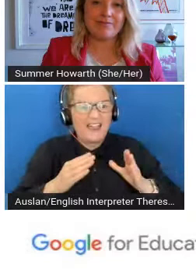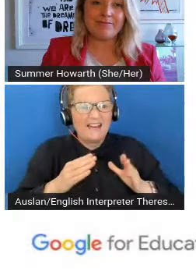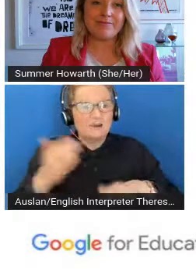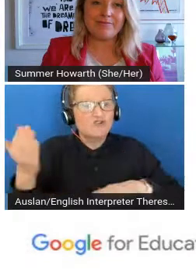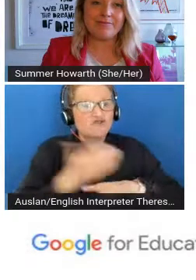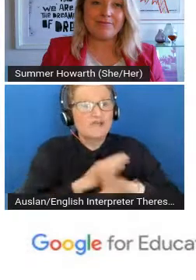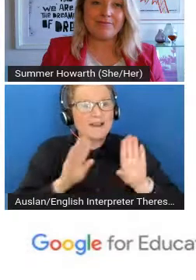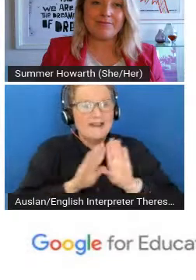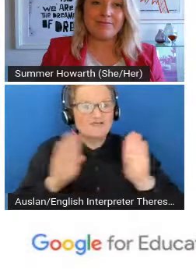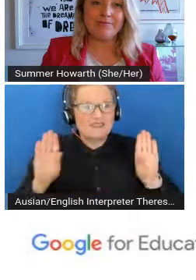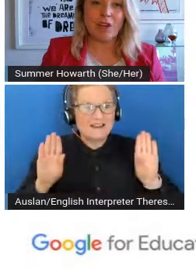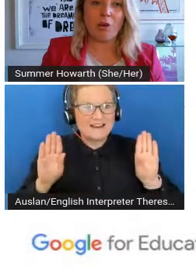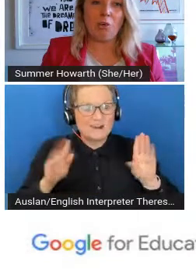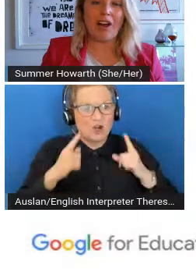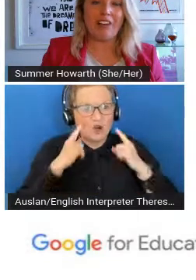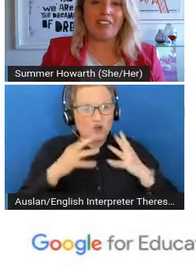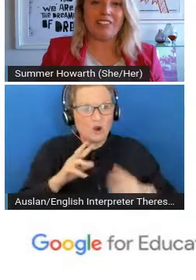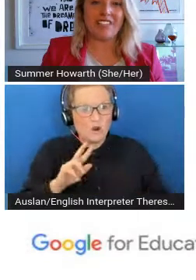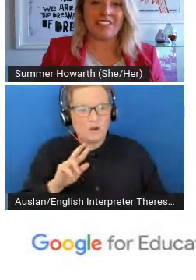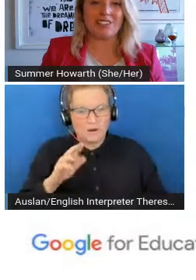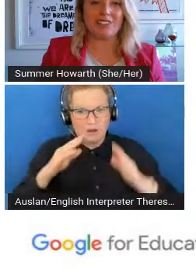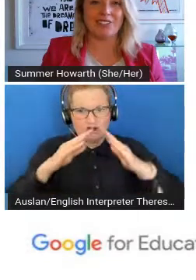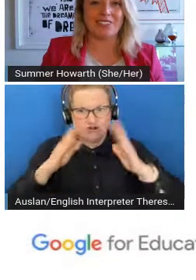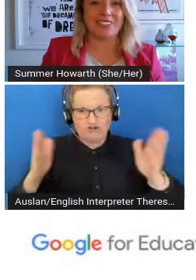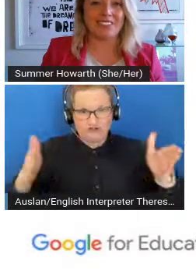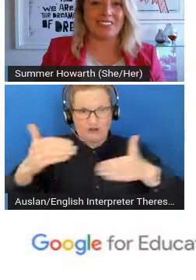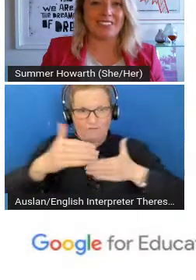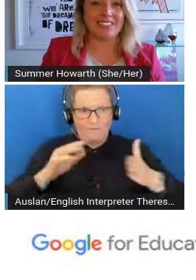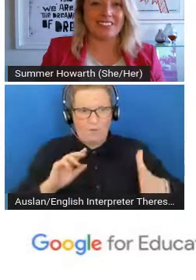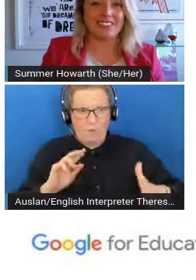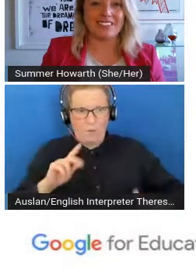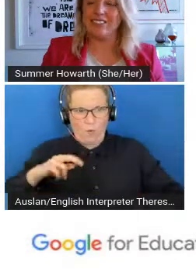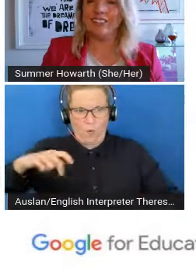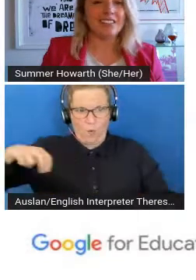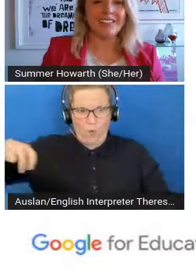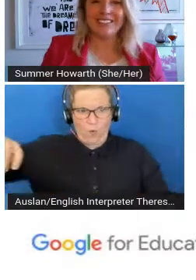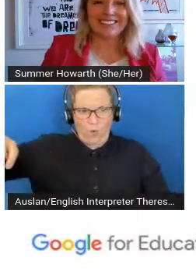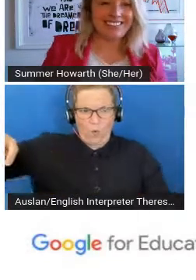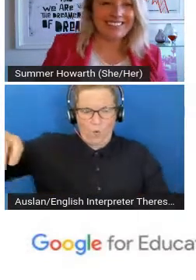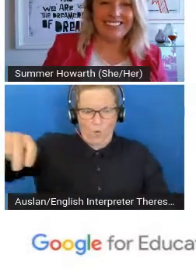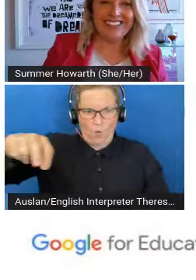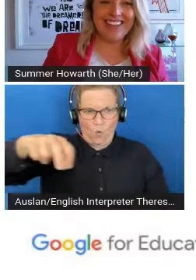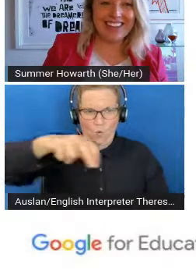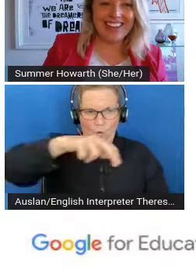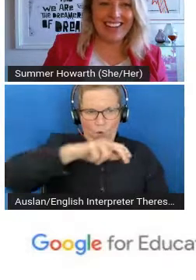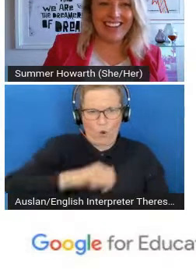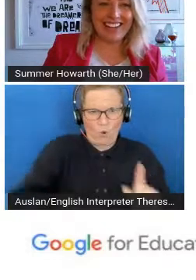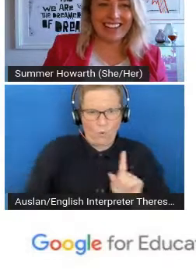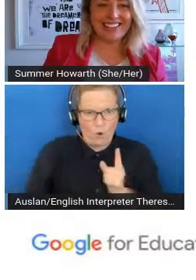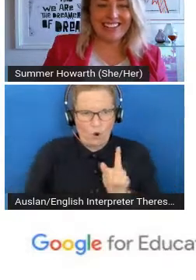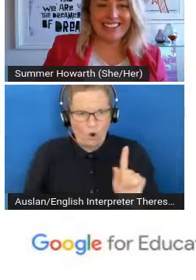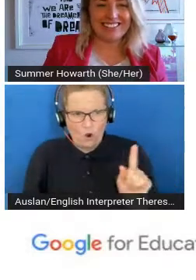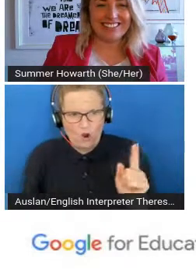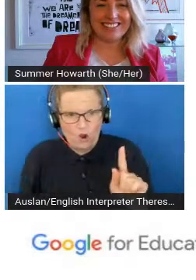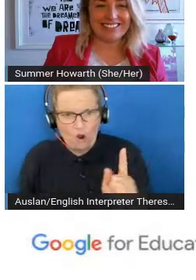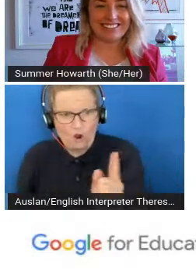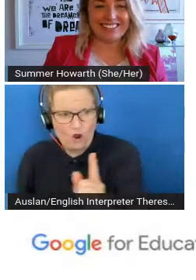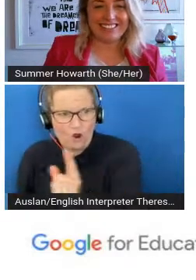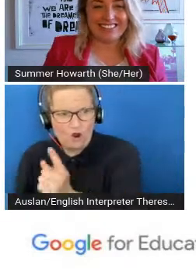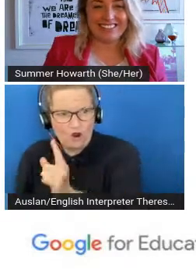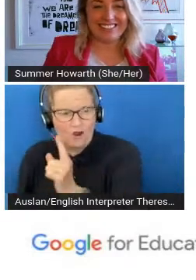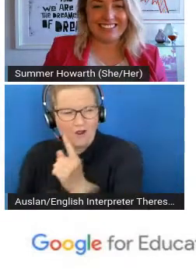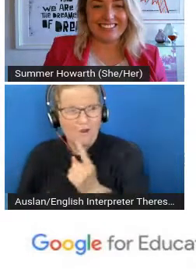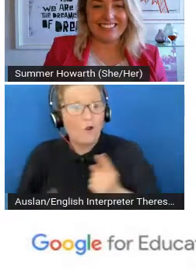their diorama. Oh, wow. That's cool. I know. It was like, what? And and the students that made it